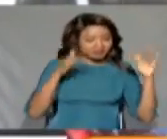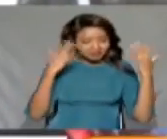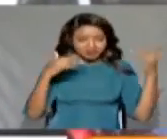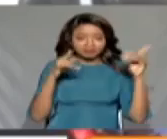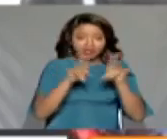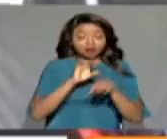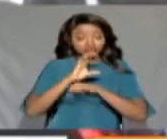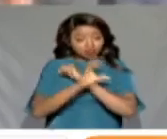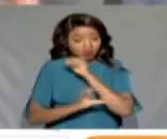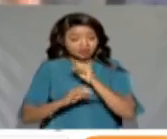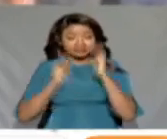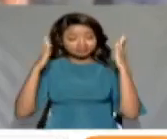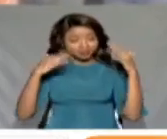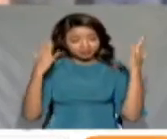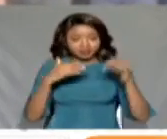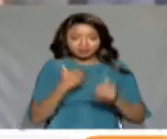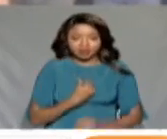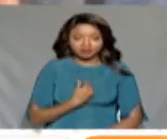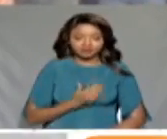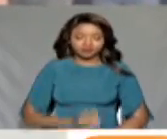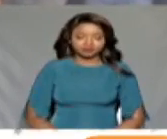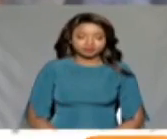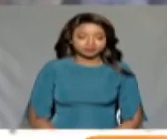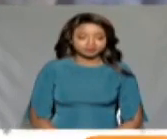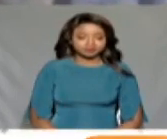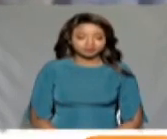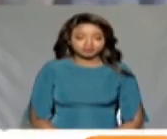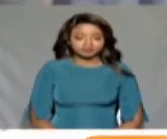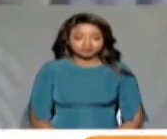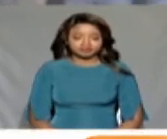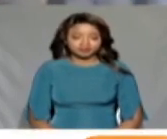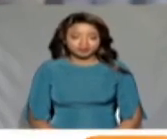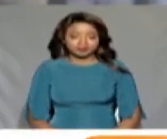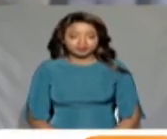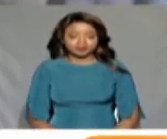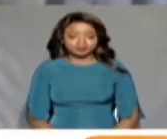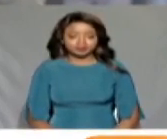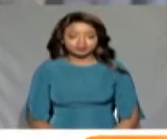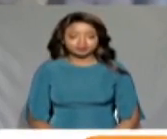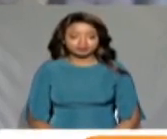nation's search for an answer. Sam Ogina, Citizen TV, Nairobi.